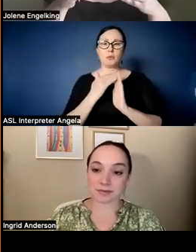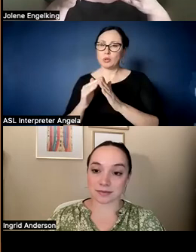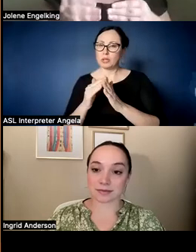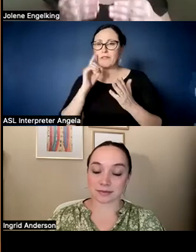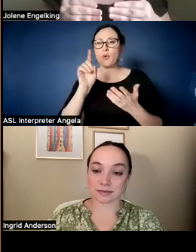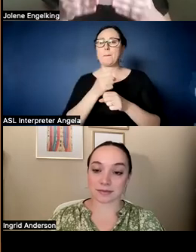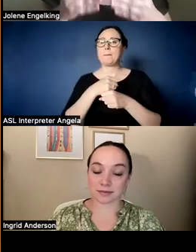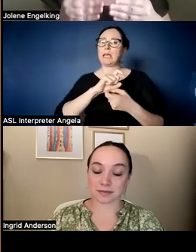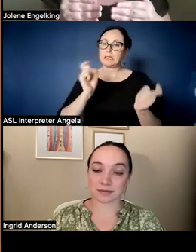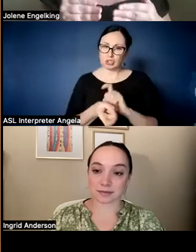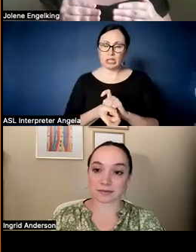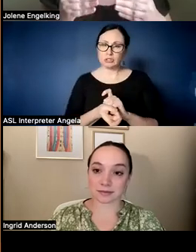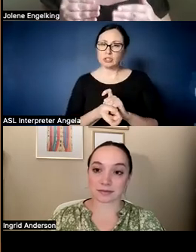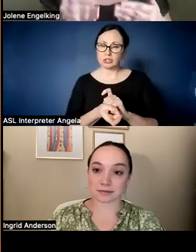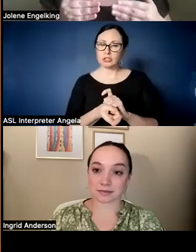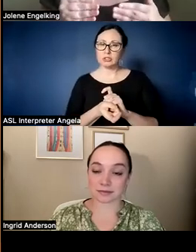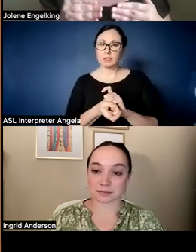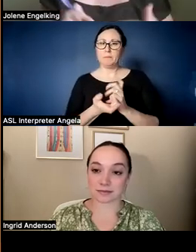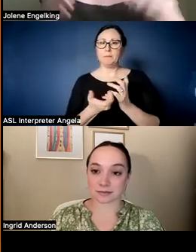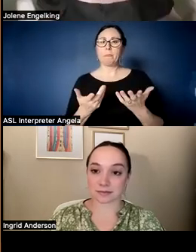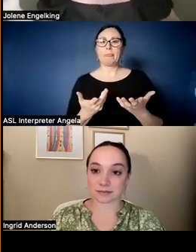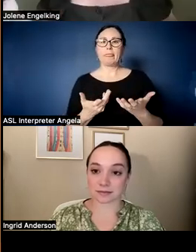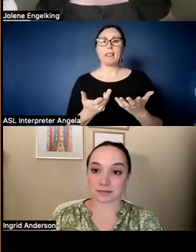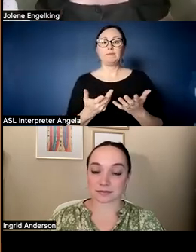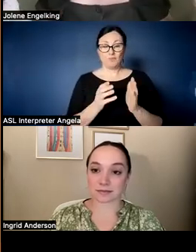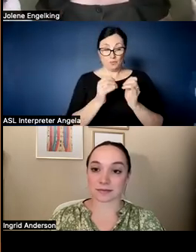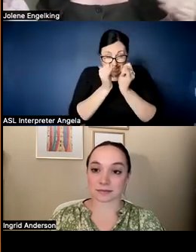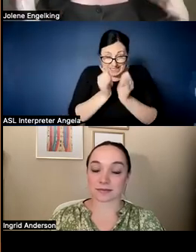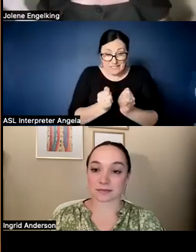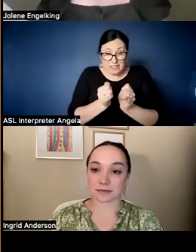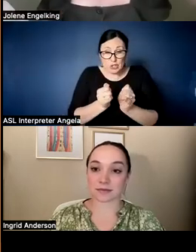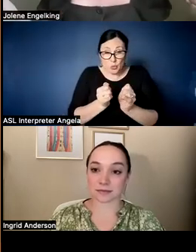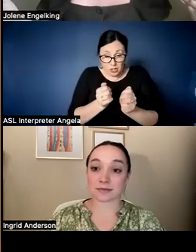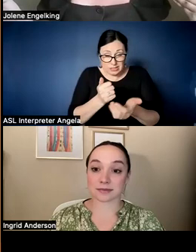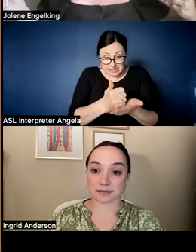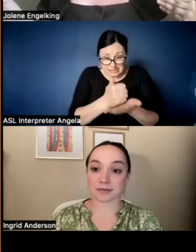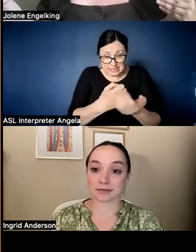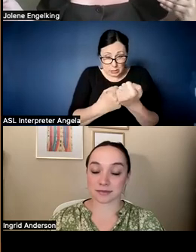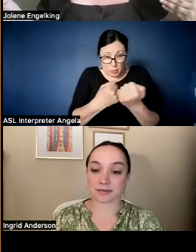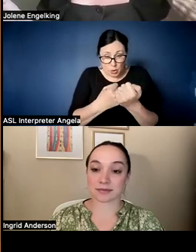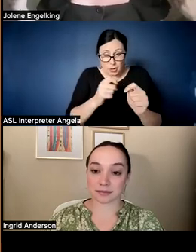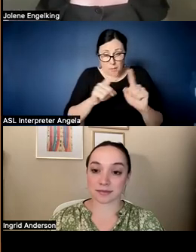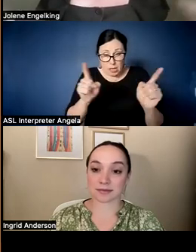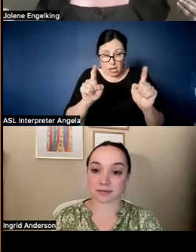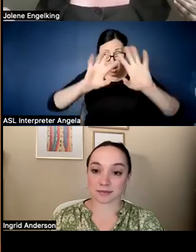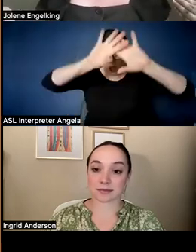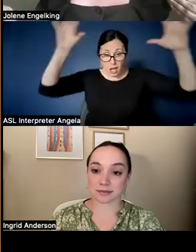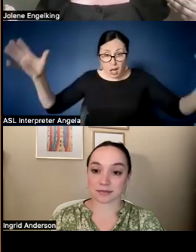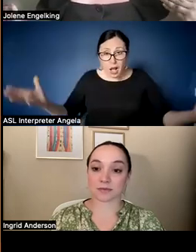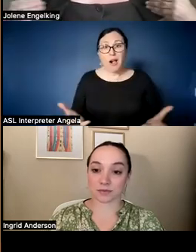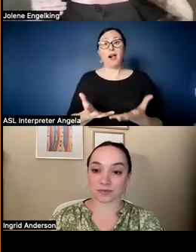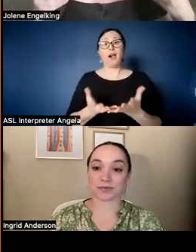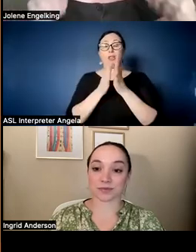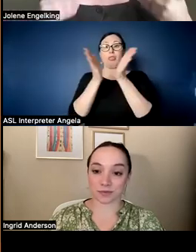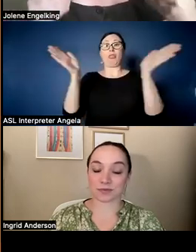on the direct level, that micro level with an individual, but even more so creating changes within our world so that we aren't having to keep,